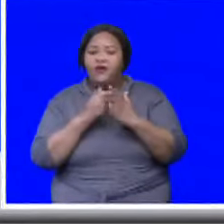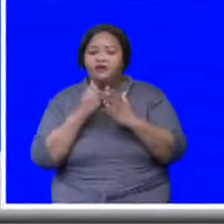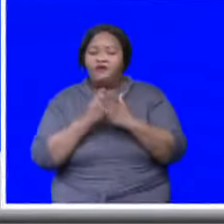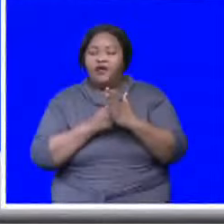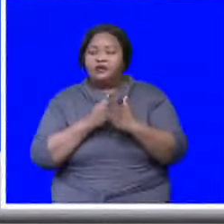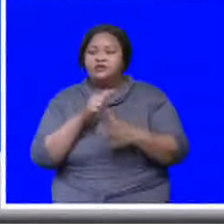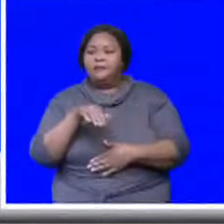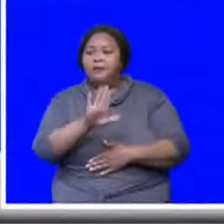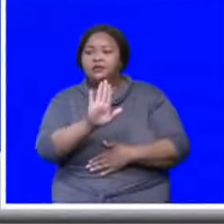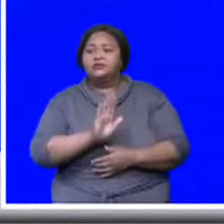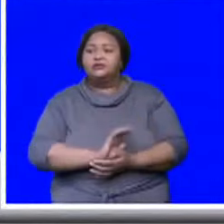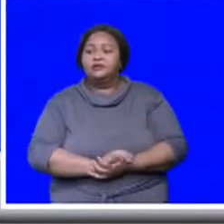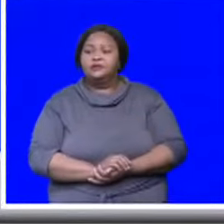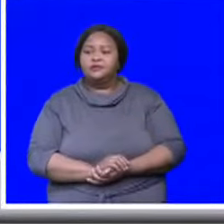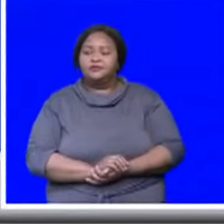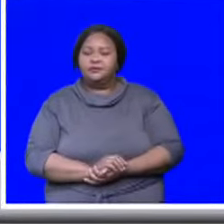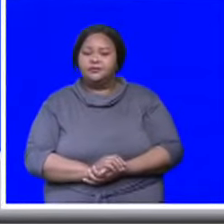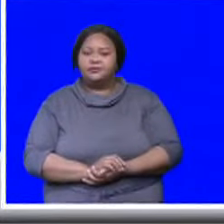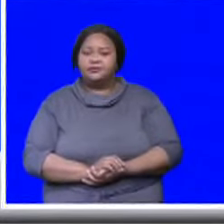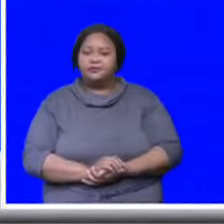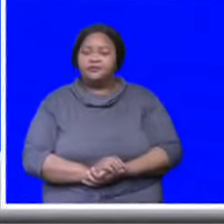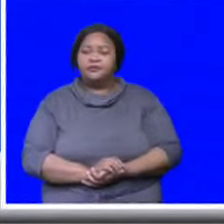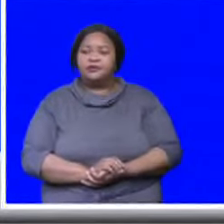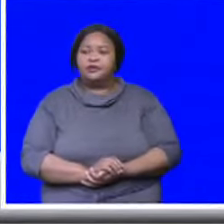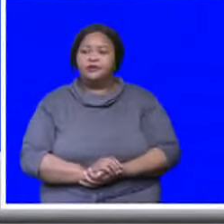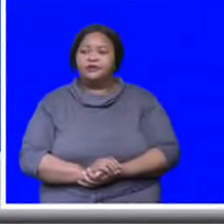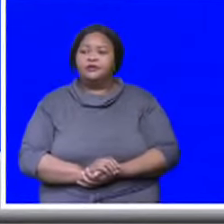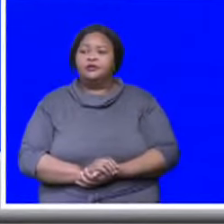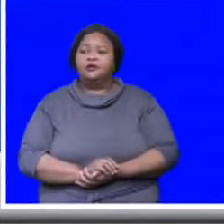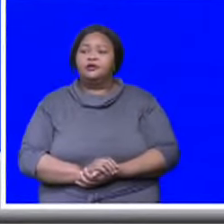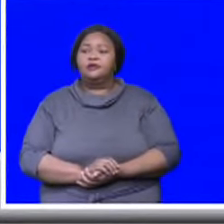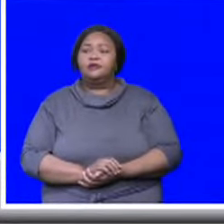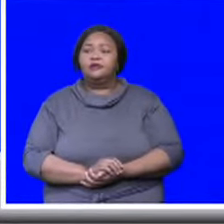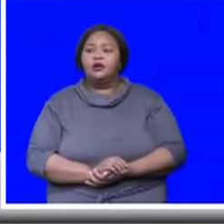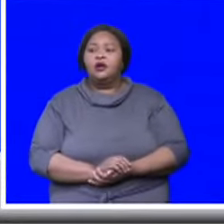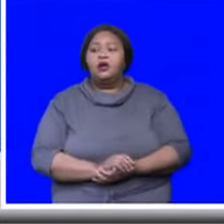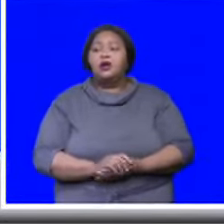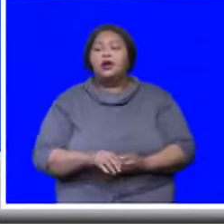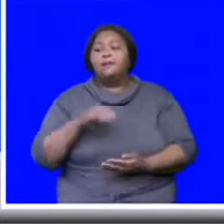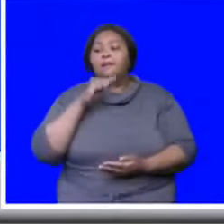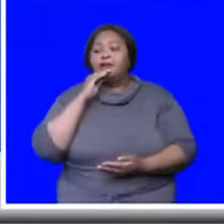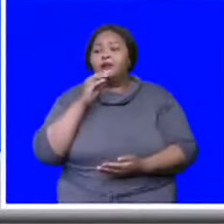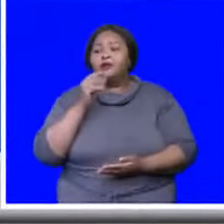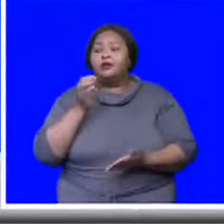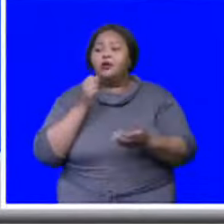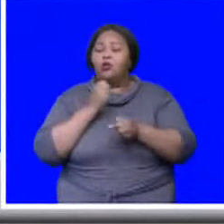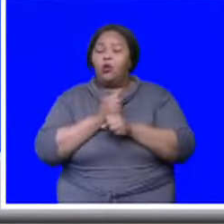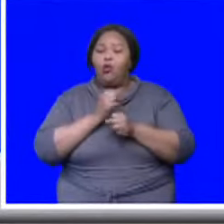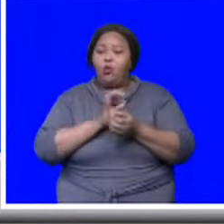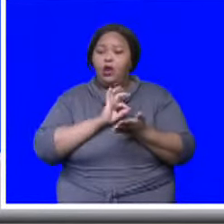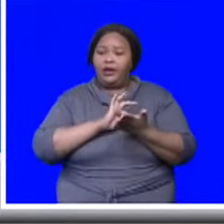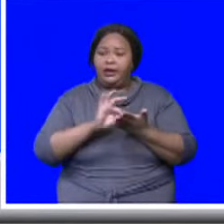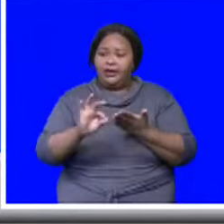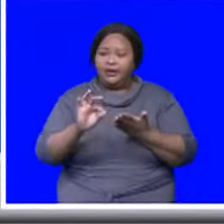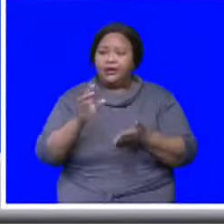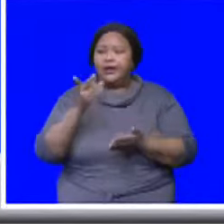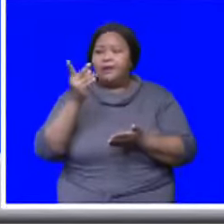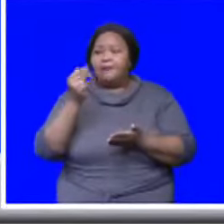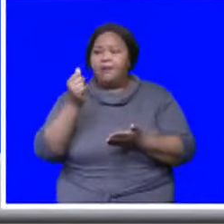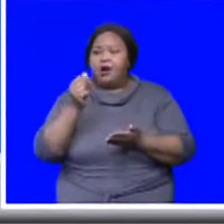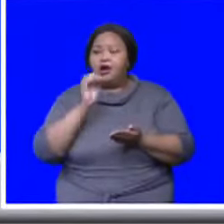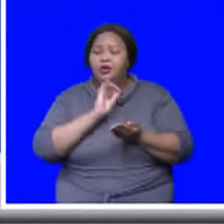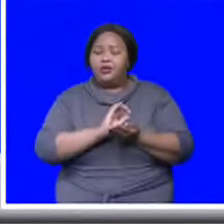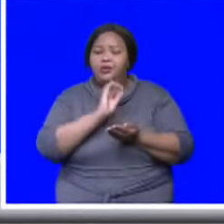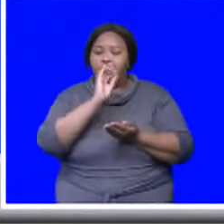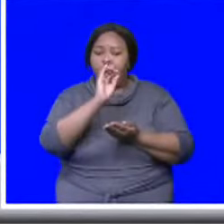on issues including common timeframes, transparency, finance, and adaptation. We are making